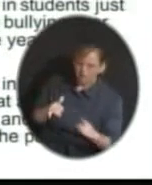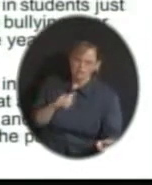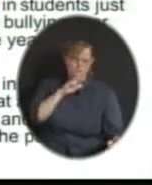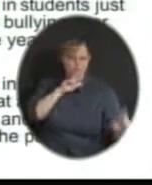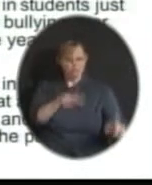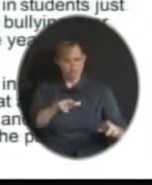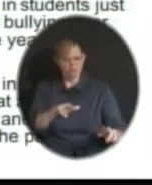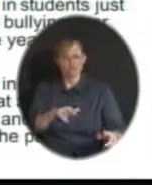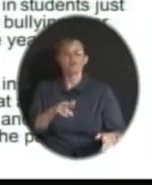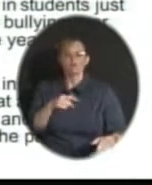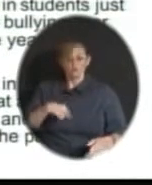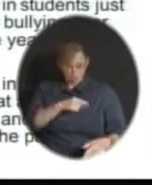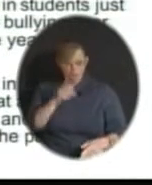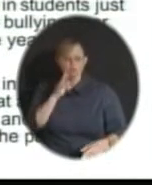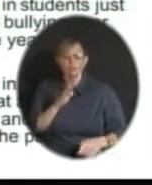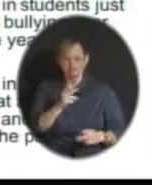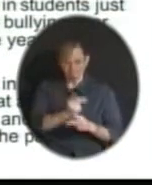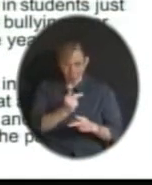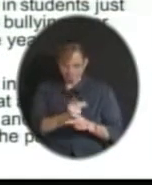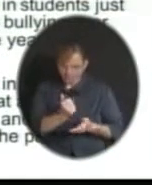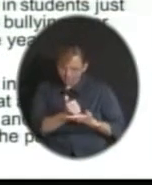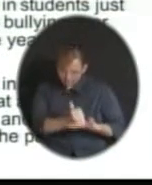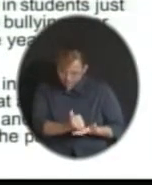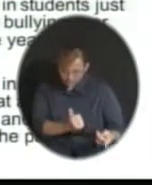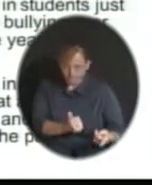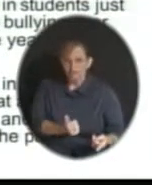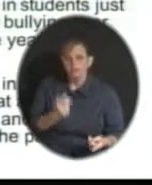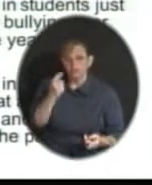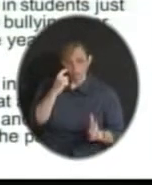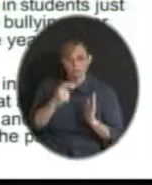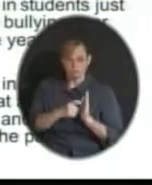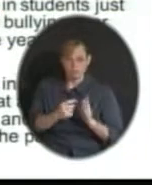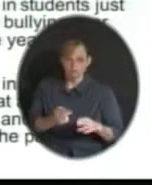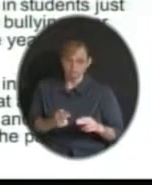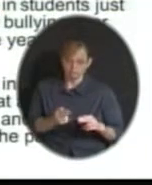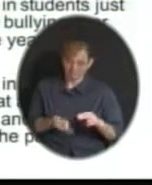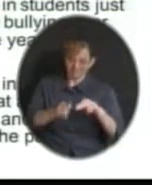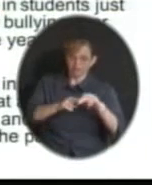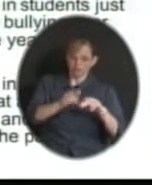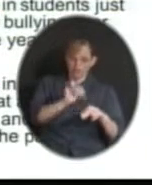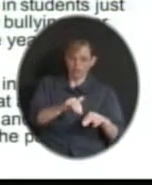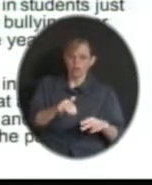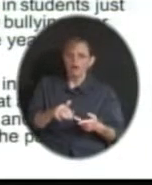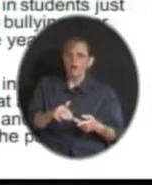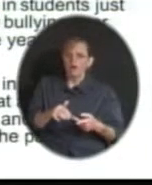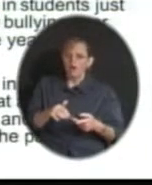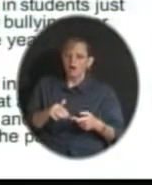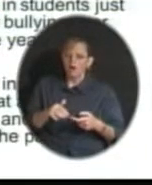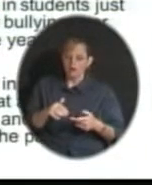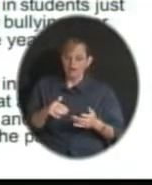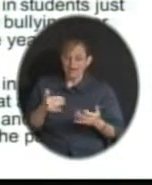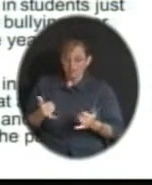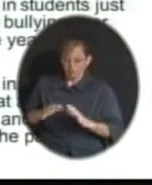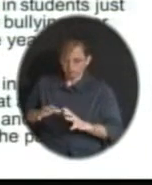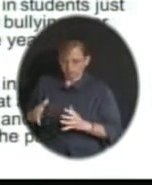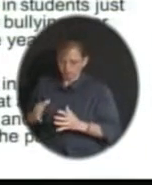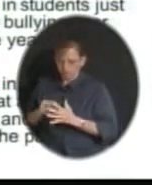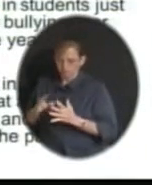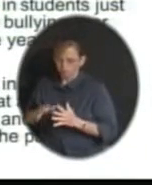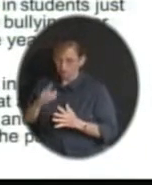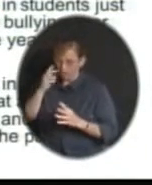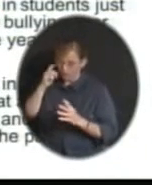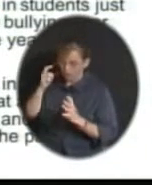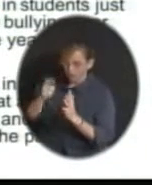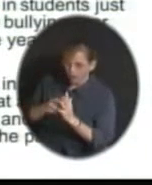take care of you and take care of it for you. So we've seen a nice increase. We've seen a decrease in students just ignoring it. This was a big deal. And again, this is over the